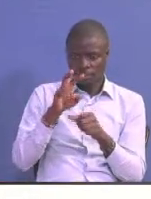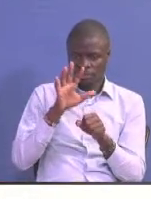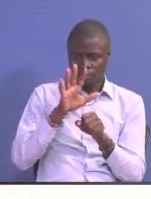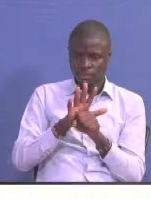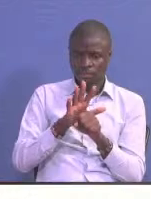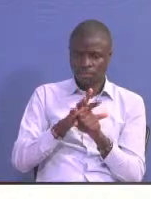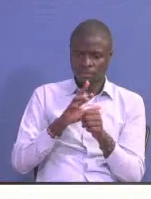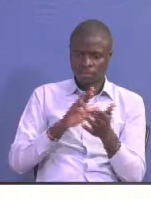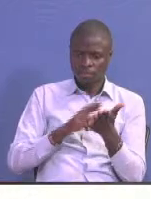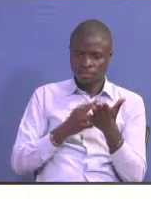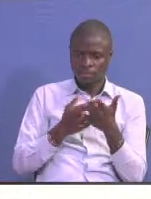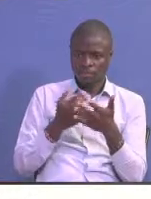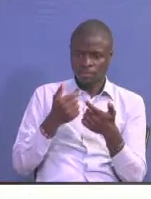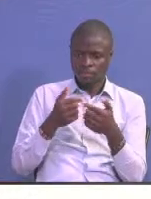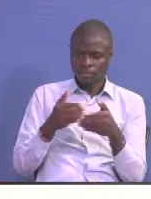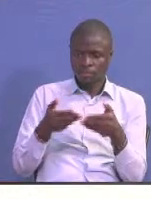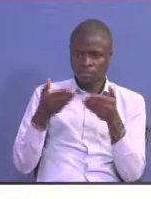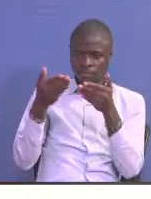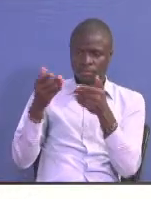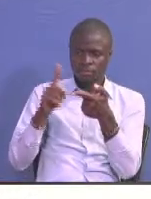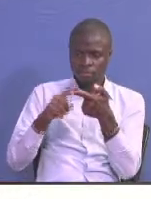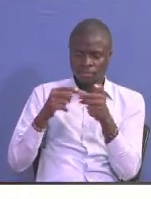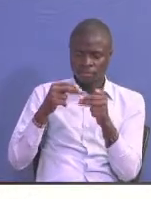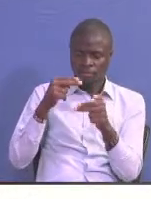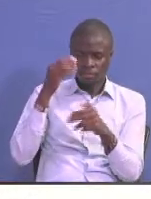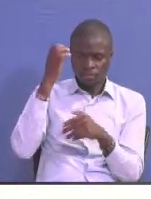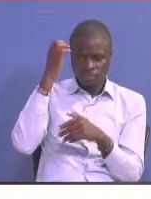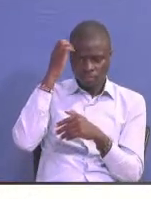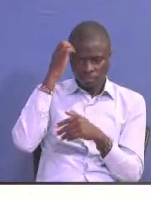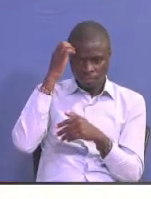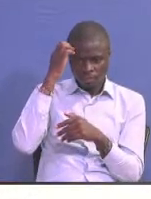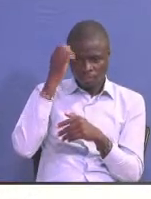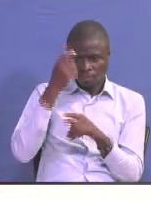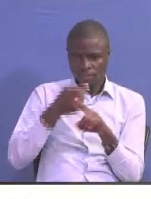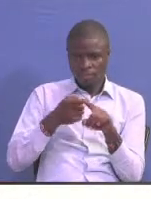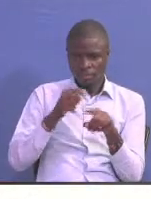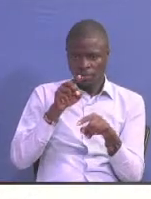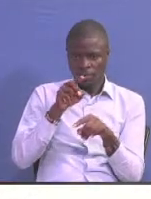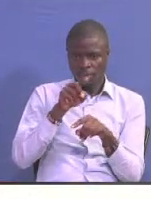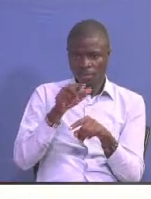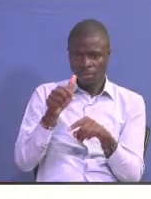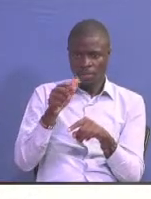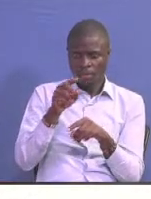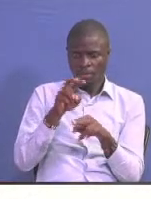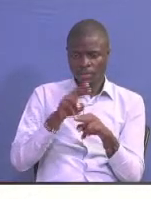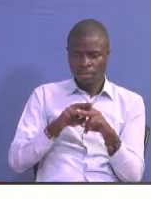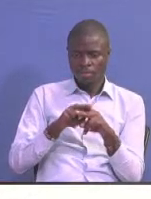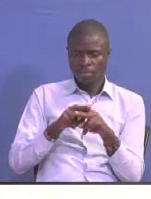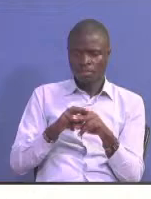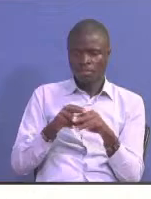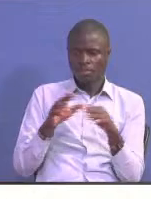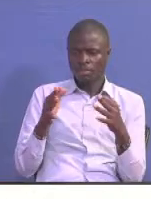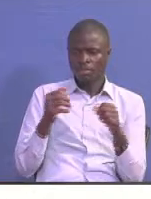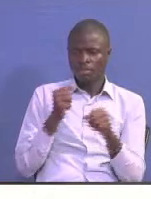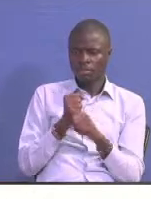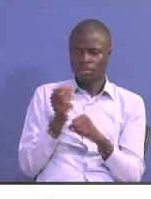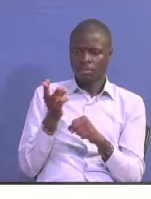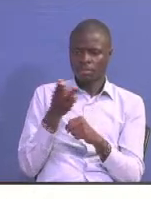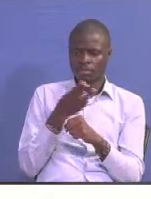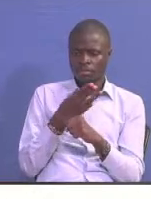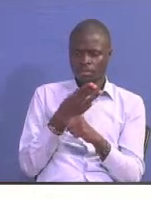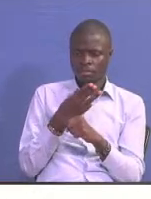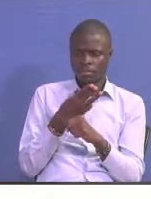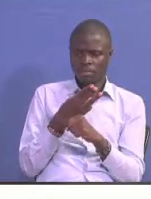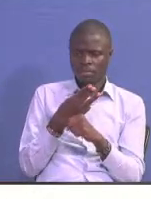of resources getting allocated to the higher education. From where you sit, Chancellor, how do we